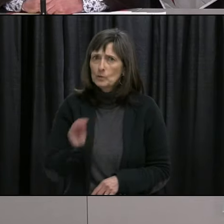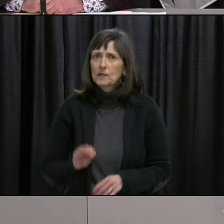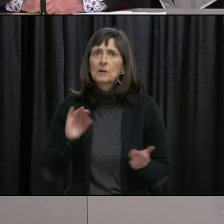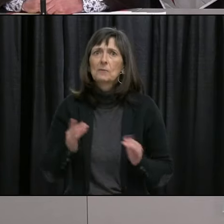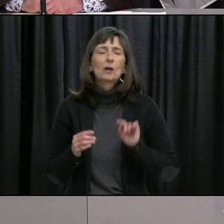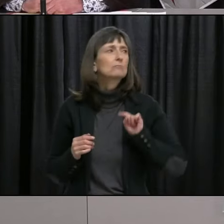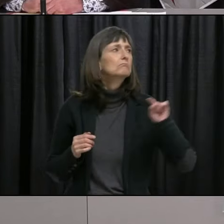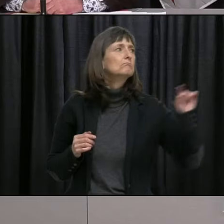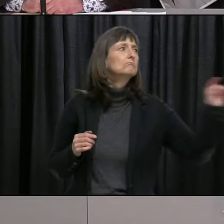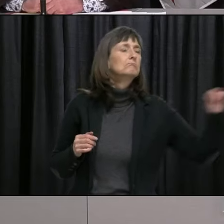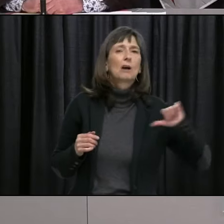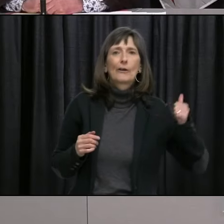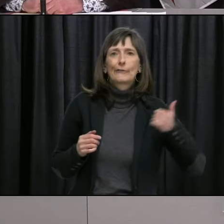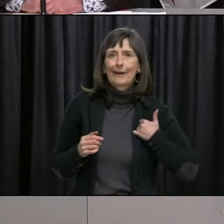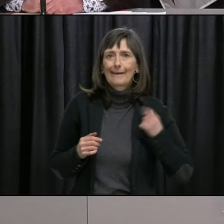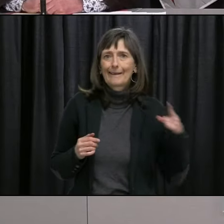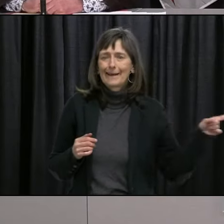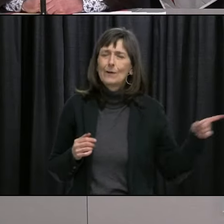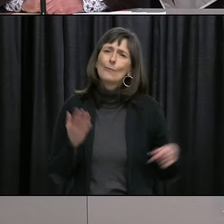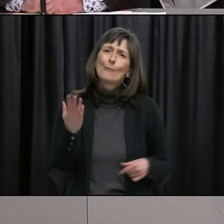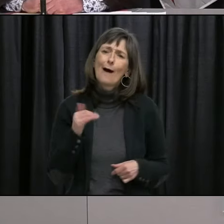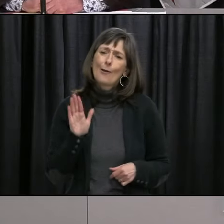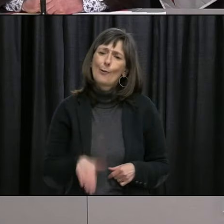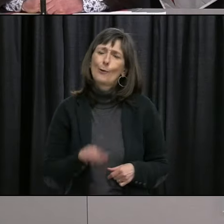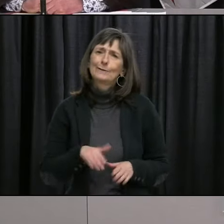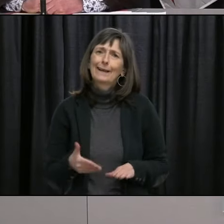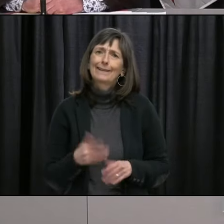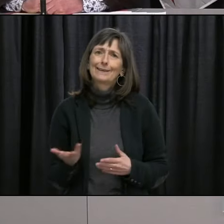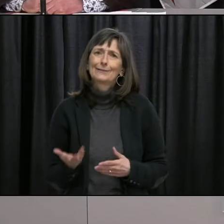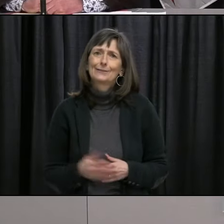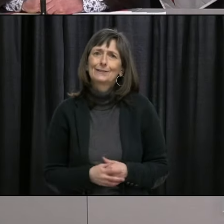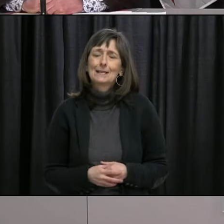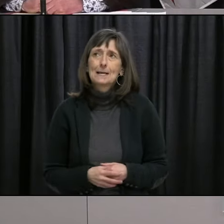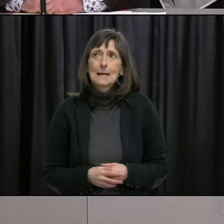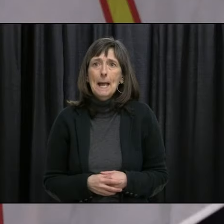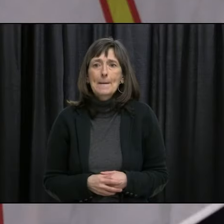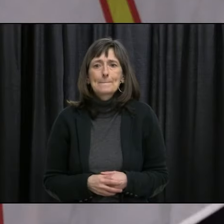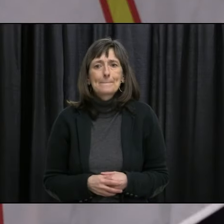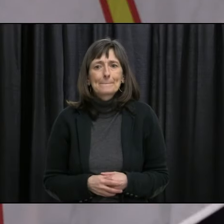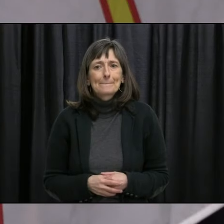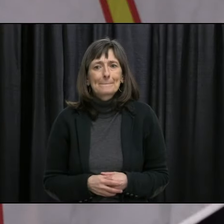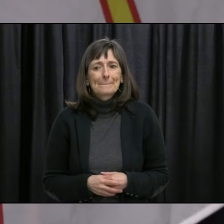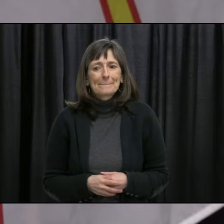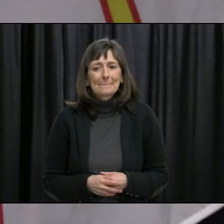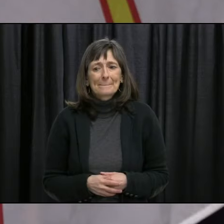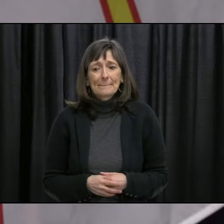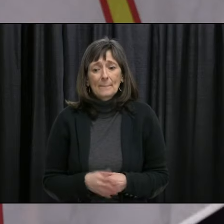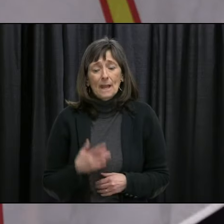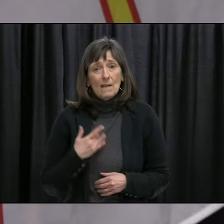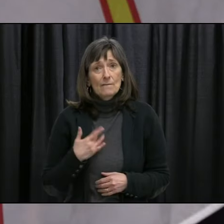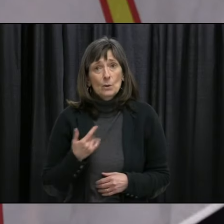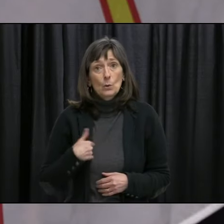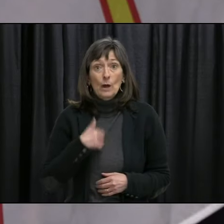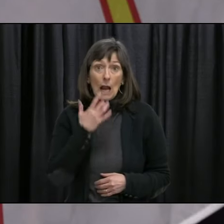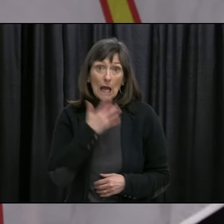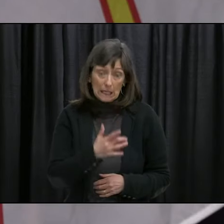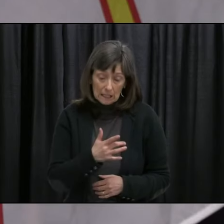other Canadian jurisdictions. Why is that? I think we have been very lucky